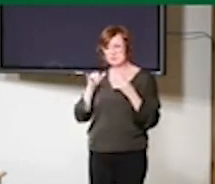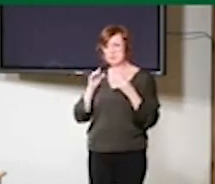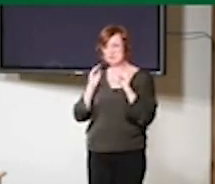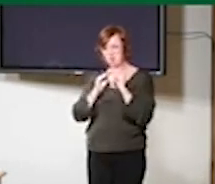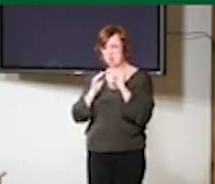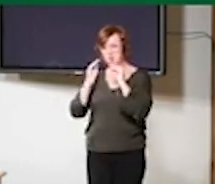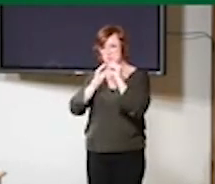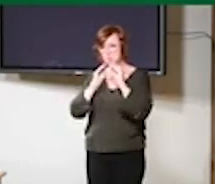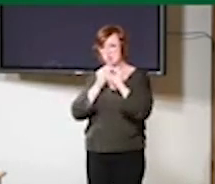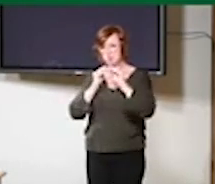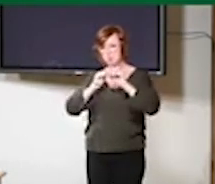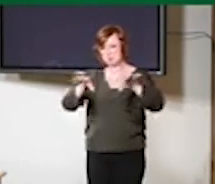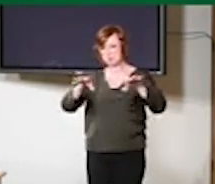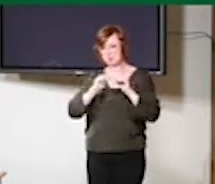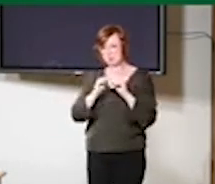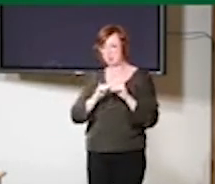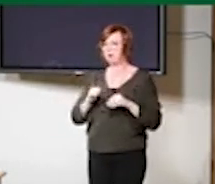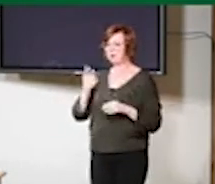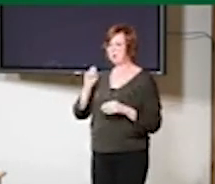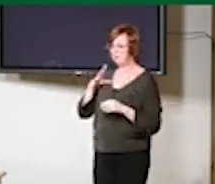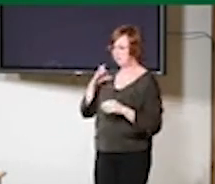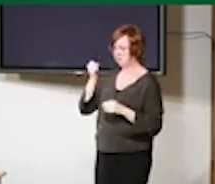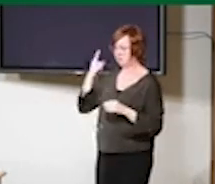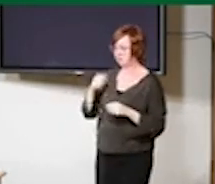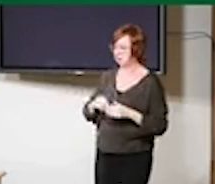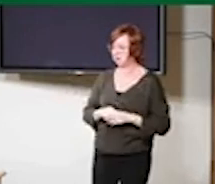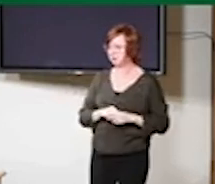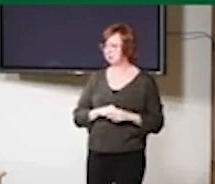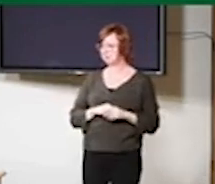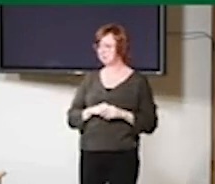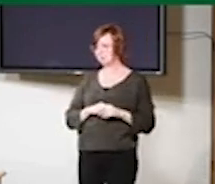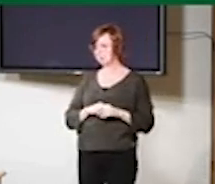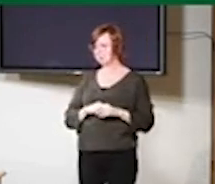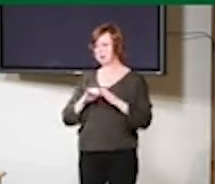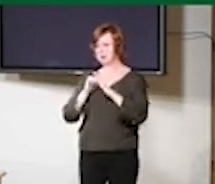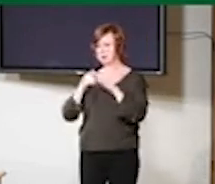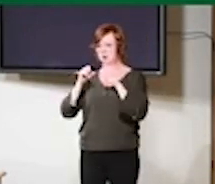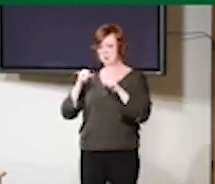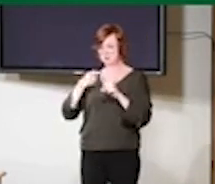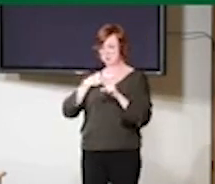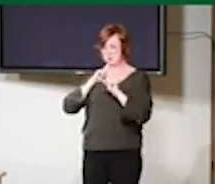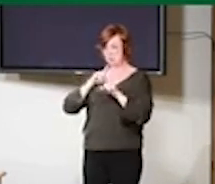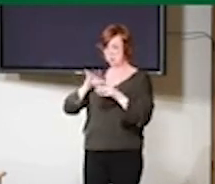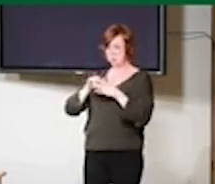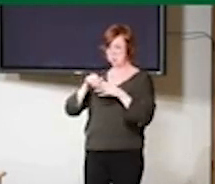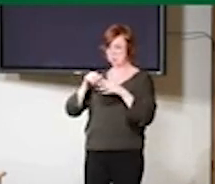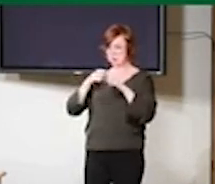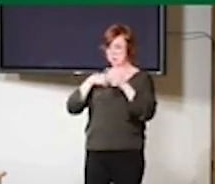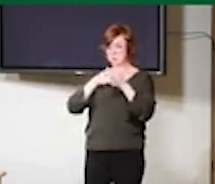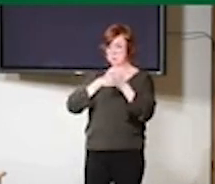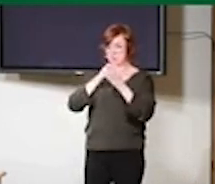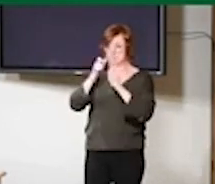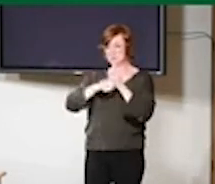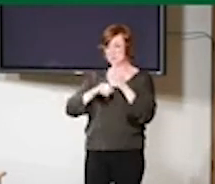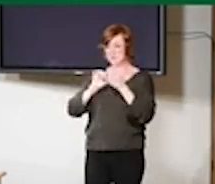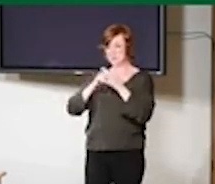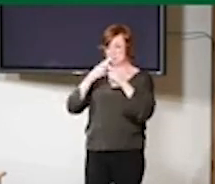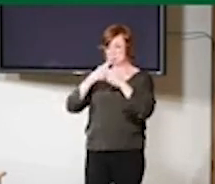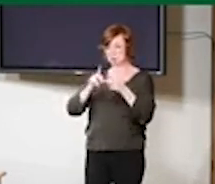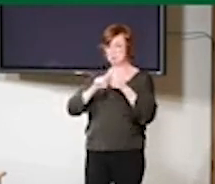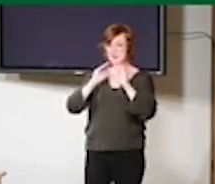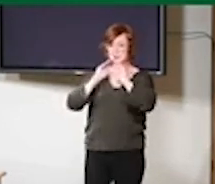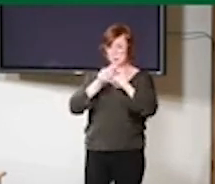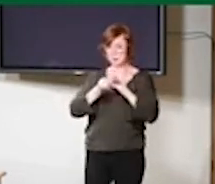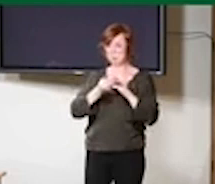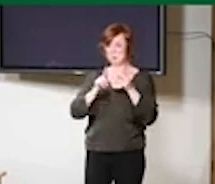more community transmission. And just to be clear, for the sake of how we should report this, are you calling it community transmission for the